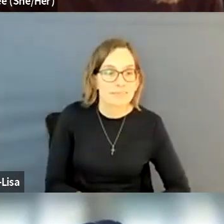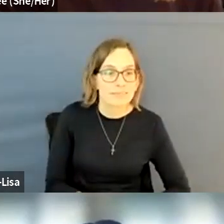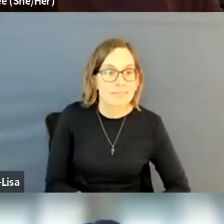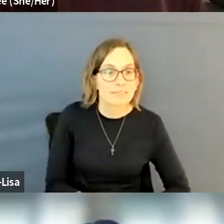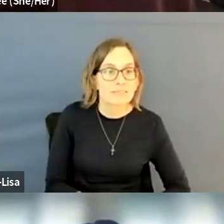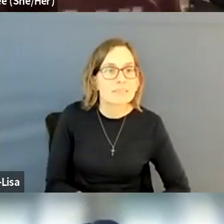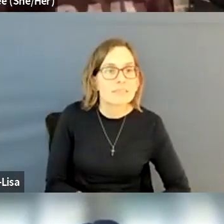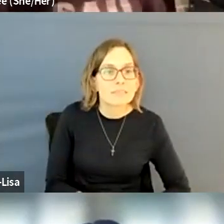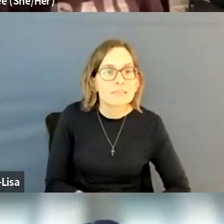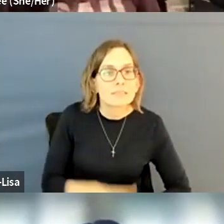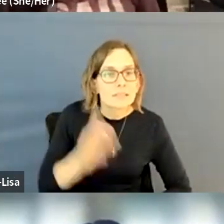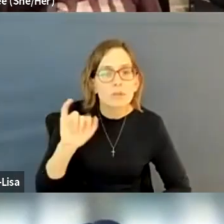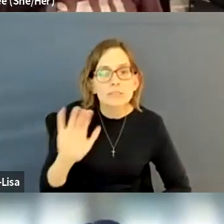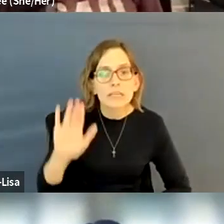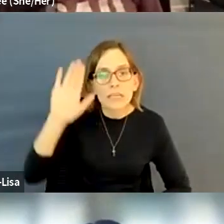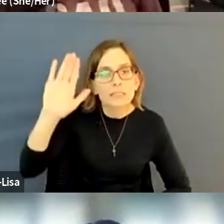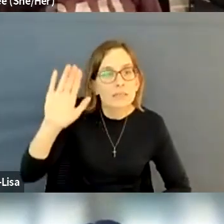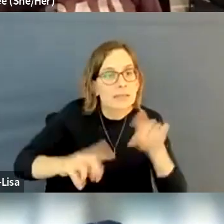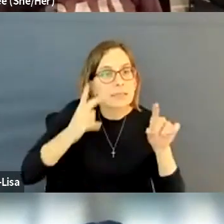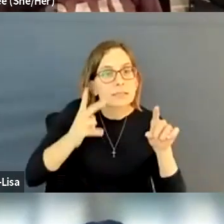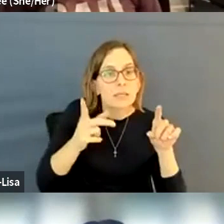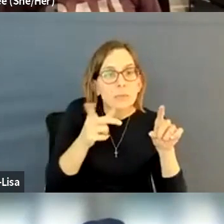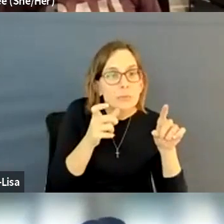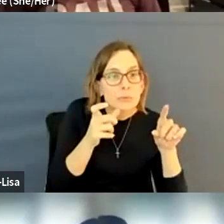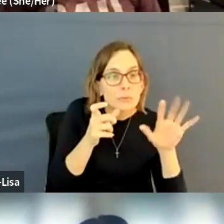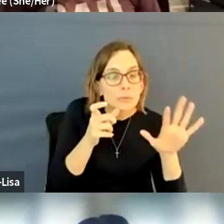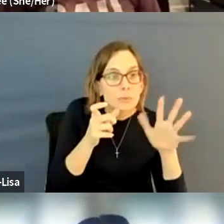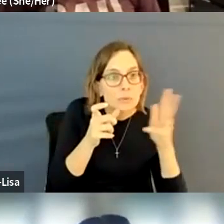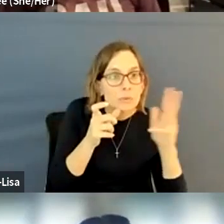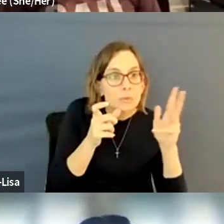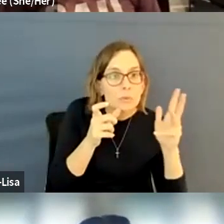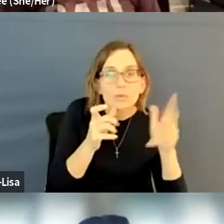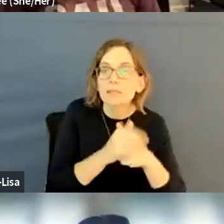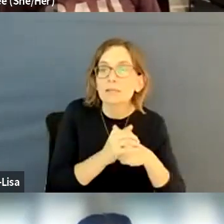It seems like we've got some hands up, but I can't see who they are.